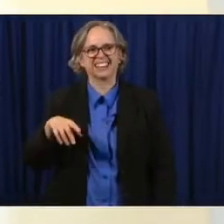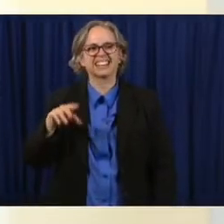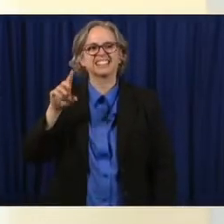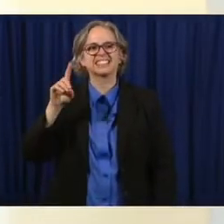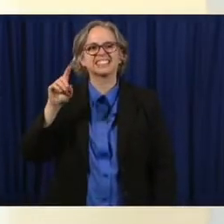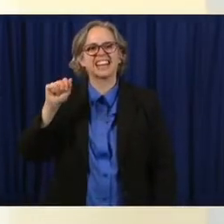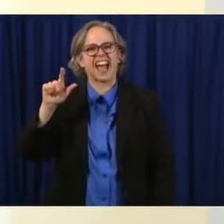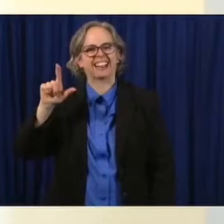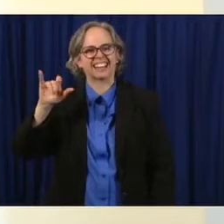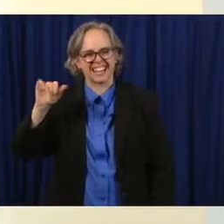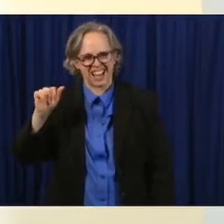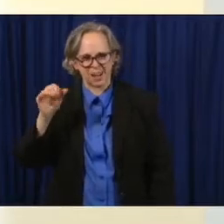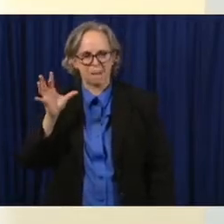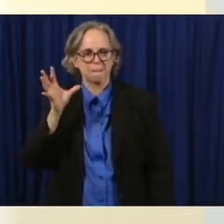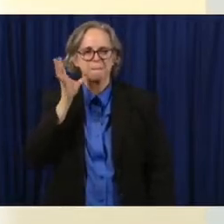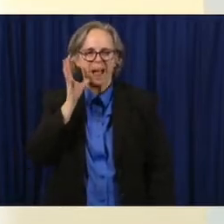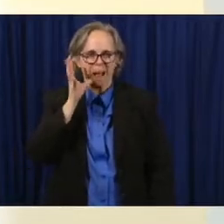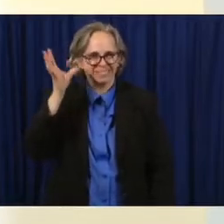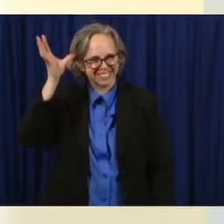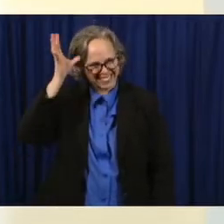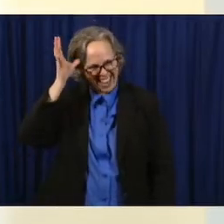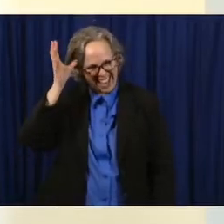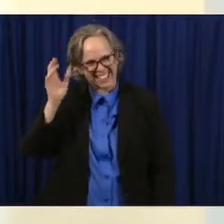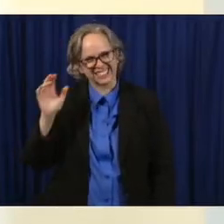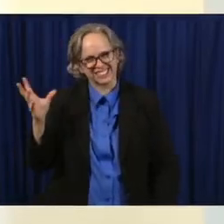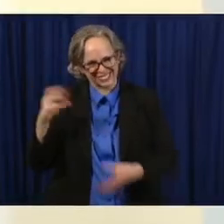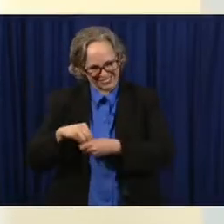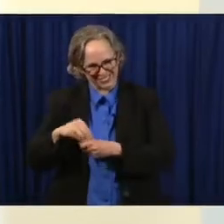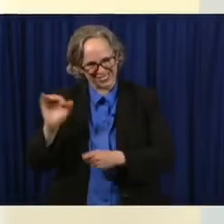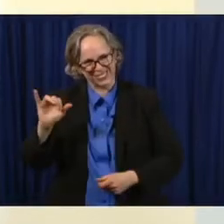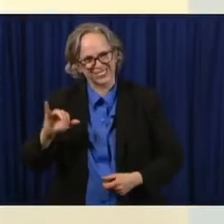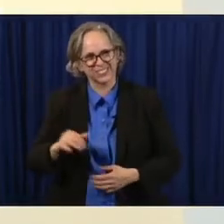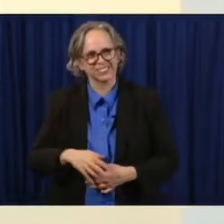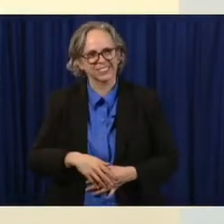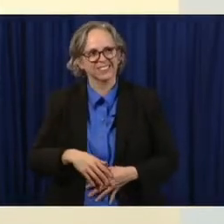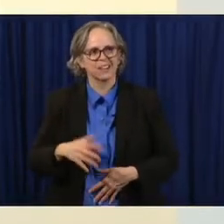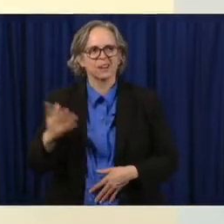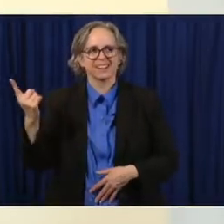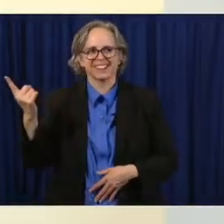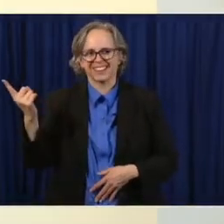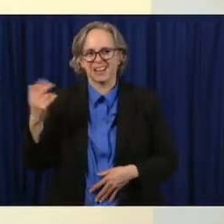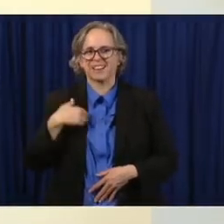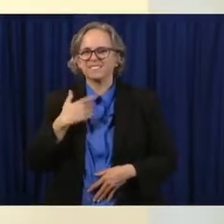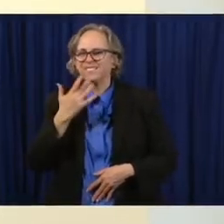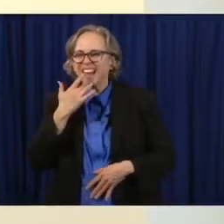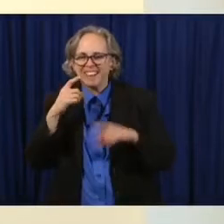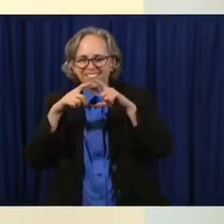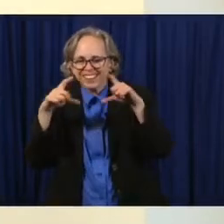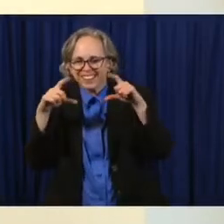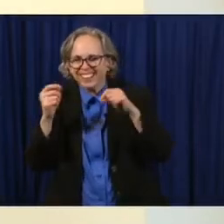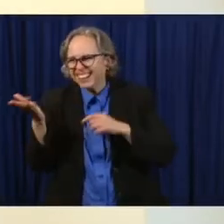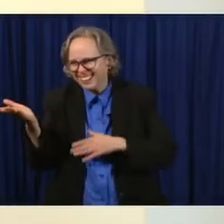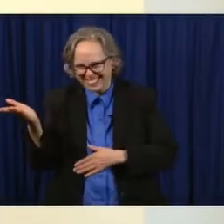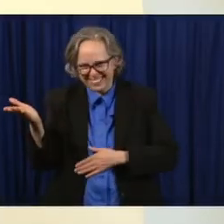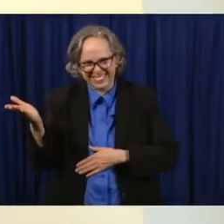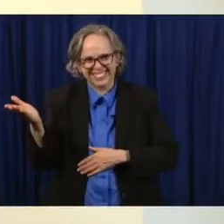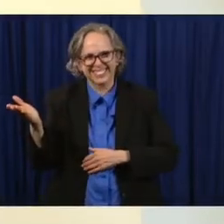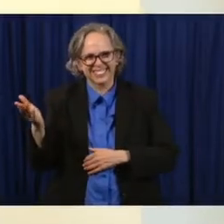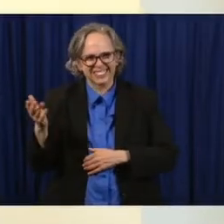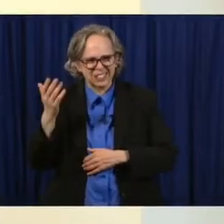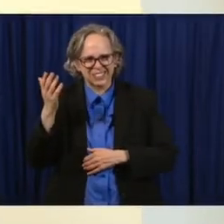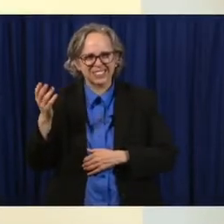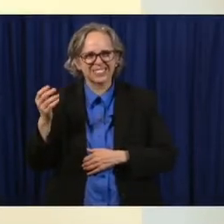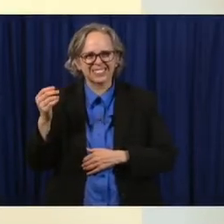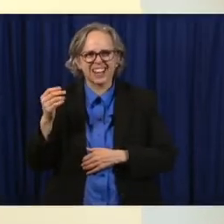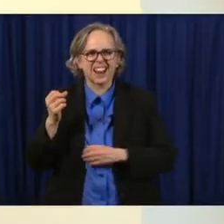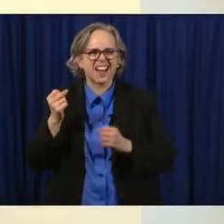Mommy and Daddy as well. This was one of my favorites I just received. Eric, I don't know if you could see it. I'm getting a lot of